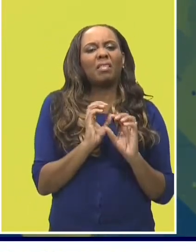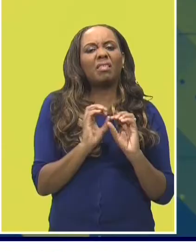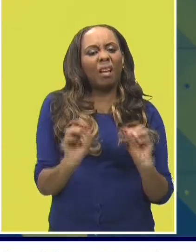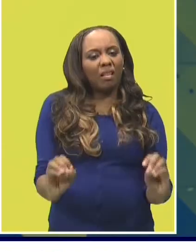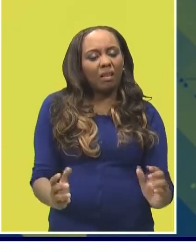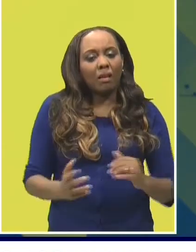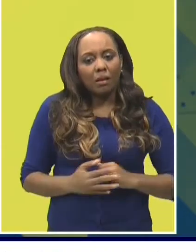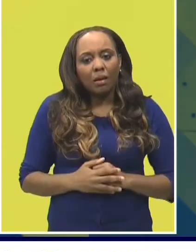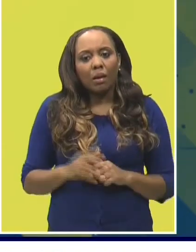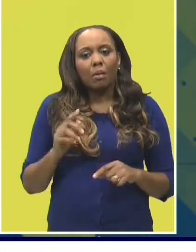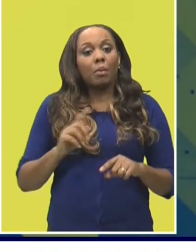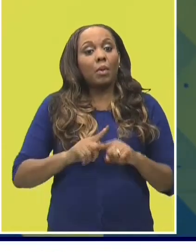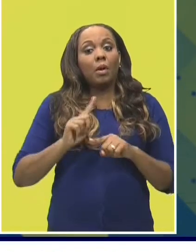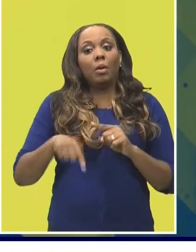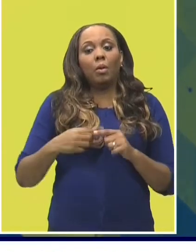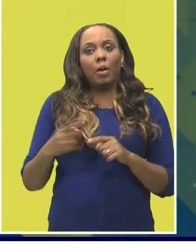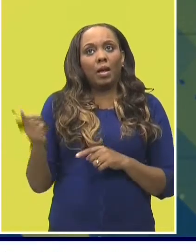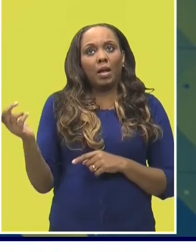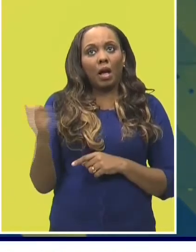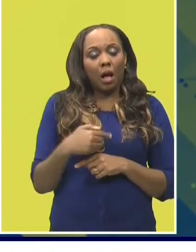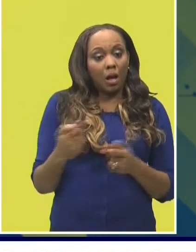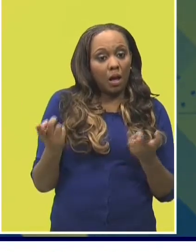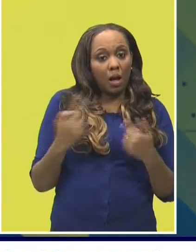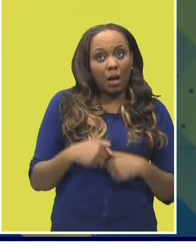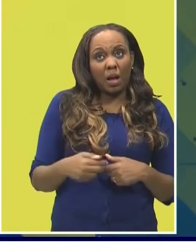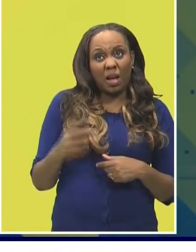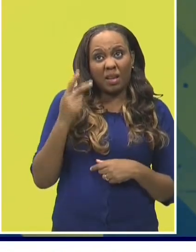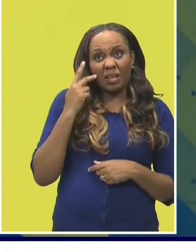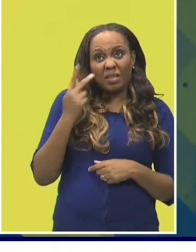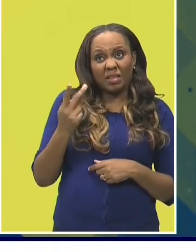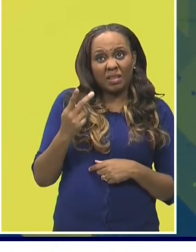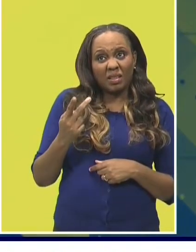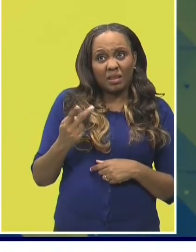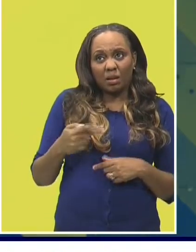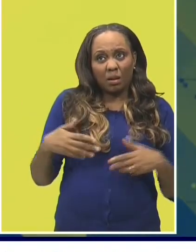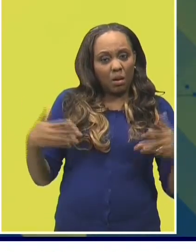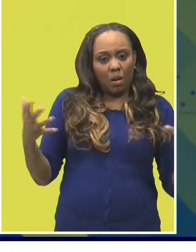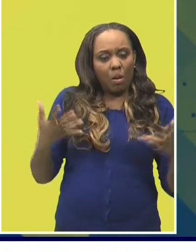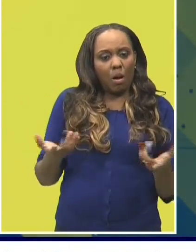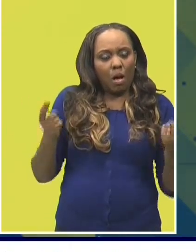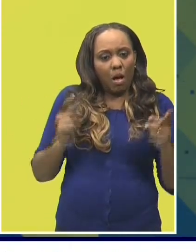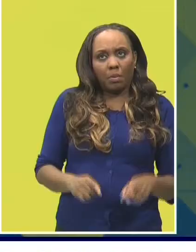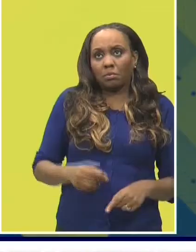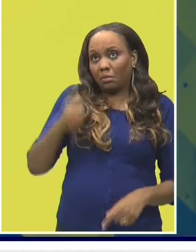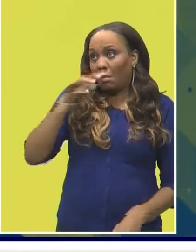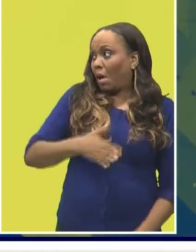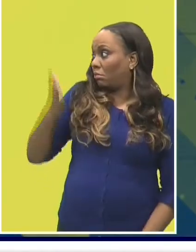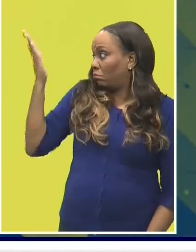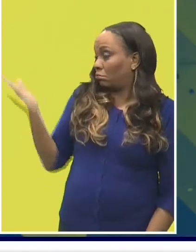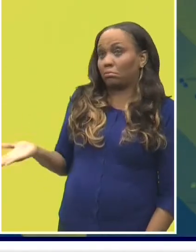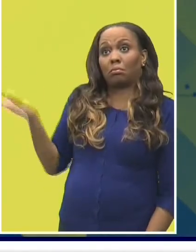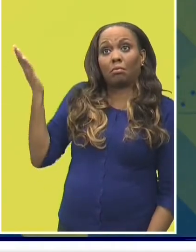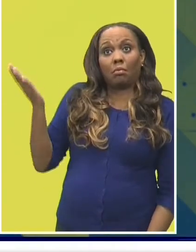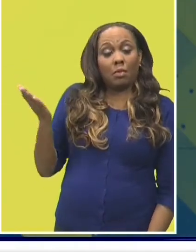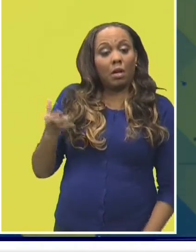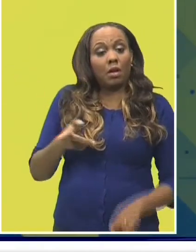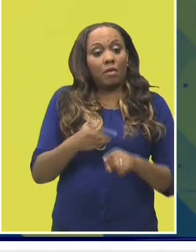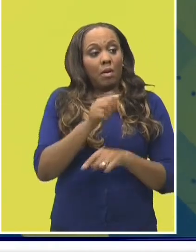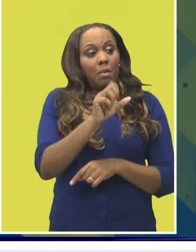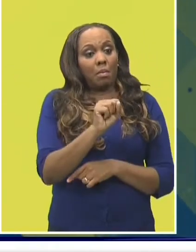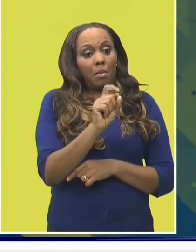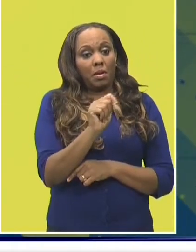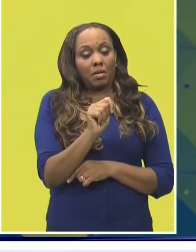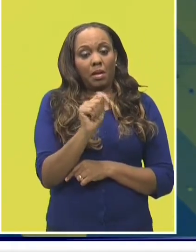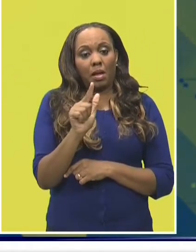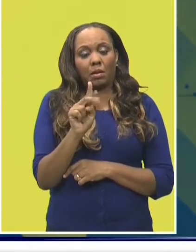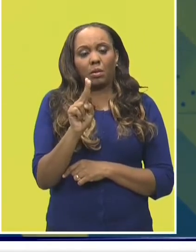do come, and you see what comes out, you can't believe this is what we have to deal with. Algernon Johnson was one of several St. Lucie residents